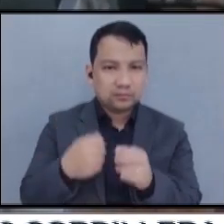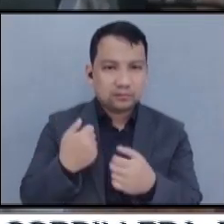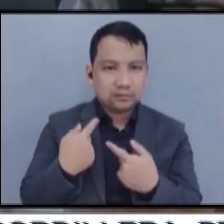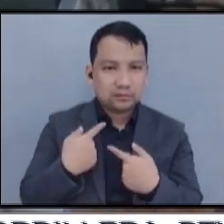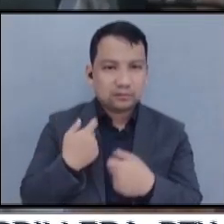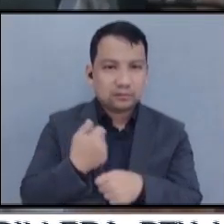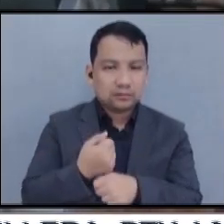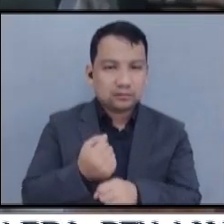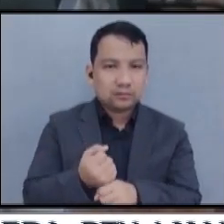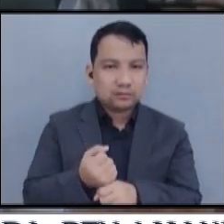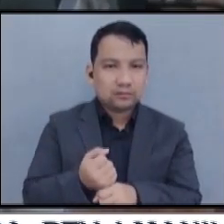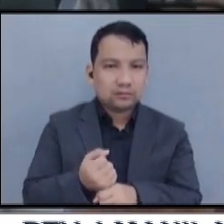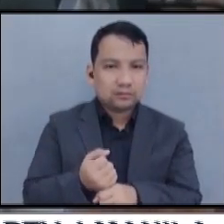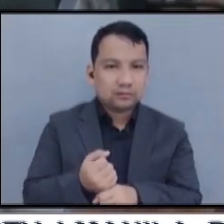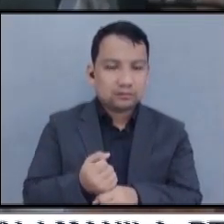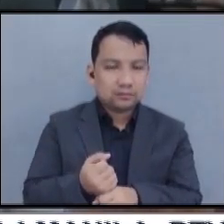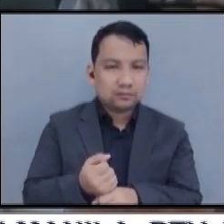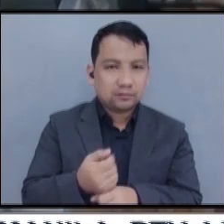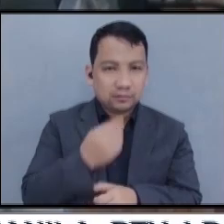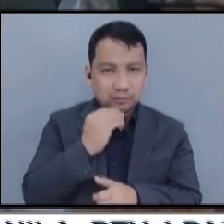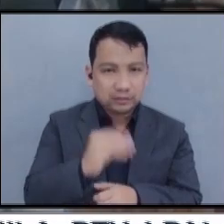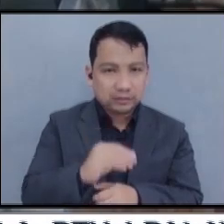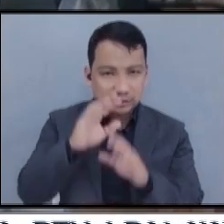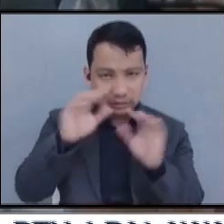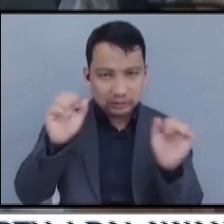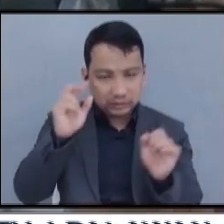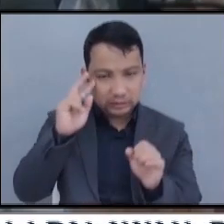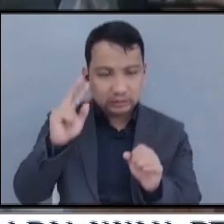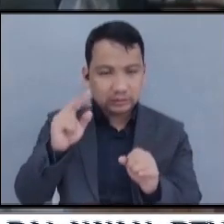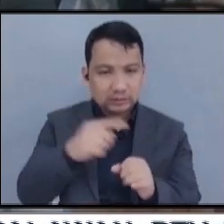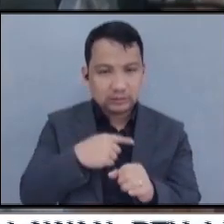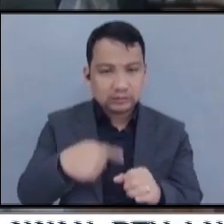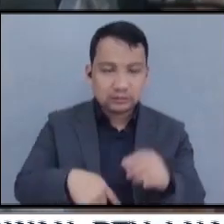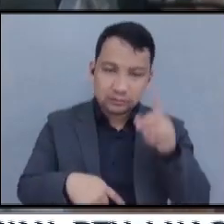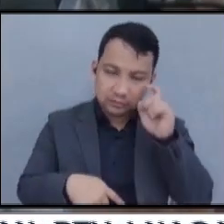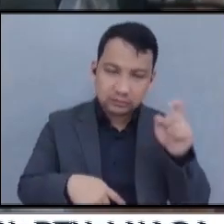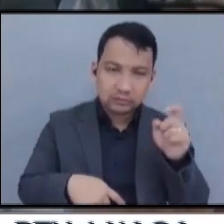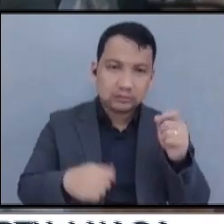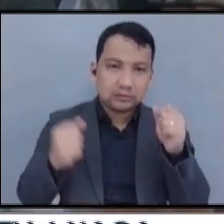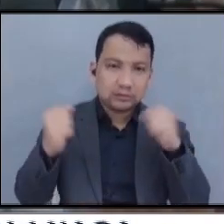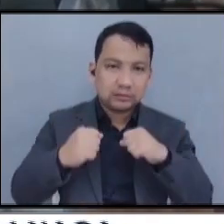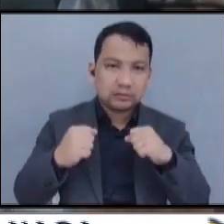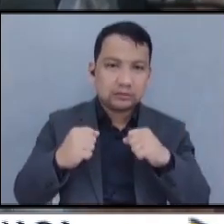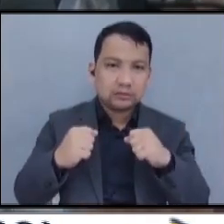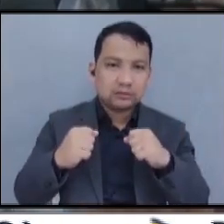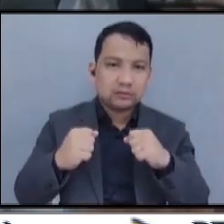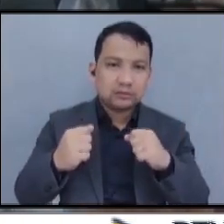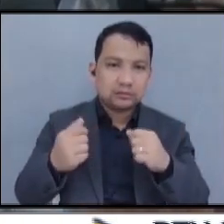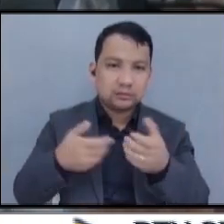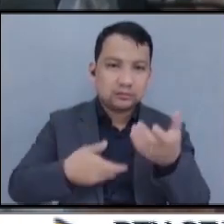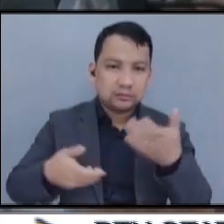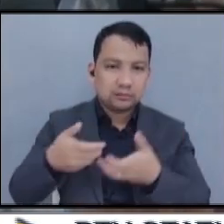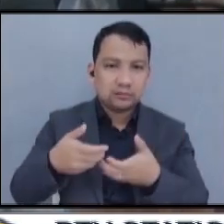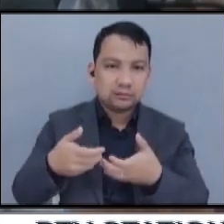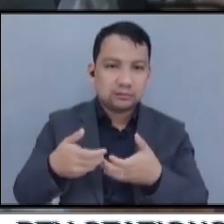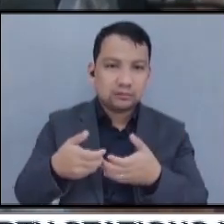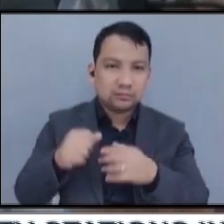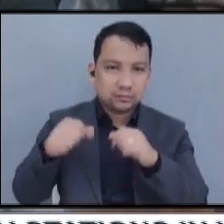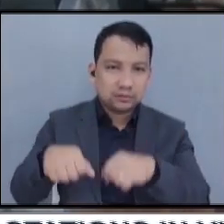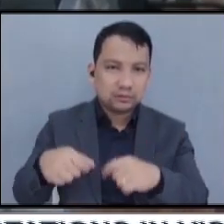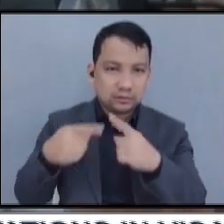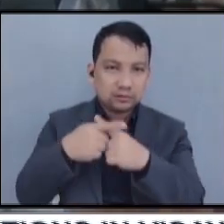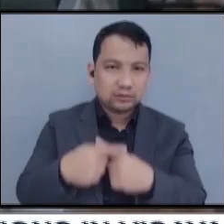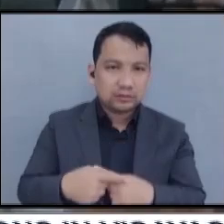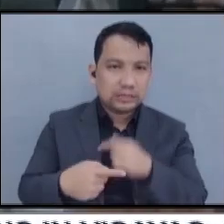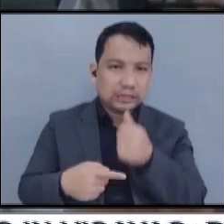agreed by President Marcus and president Shin ping that we agreed our government should seek to manage our maritime differences and not let incidents